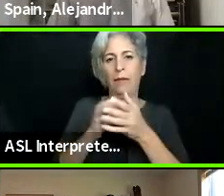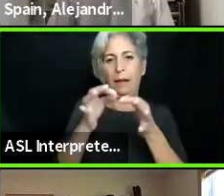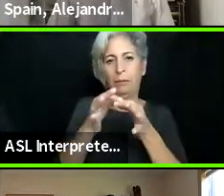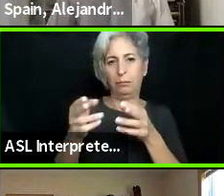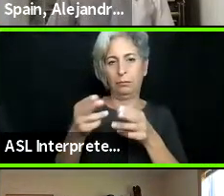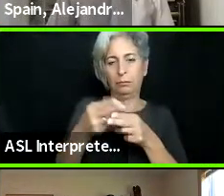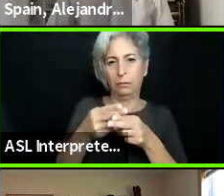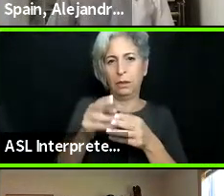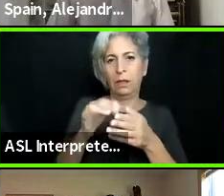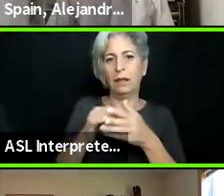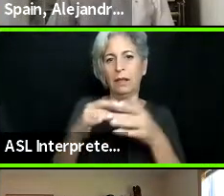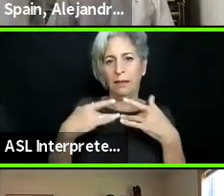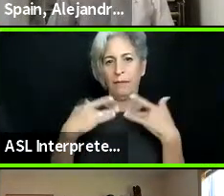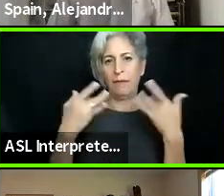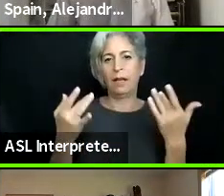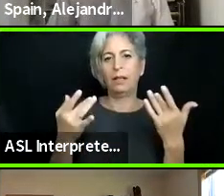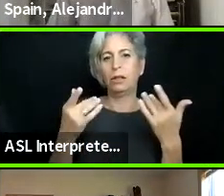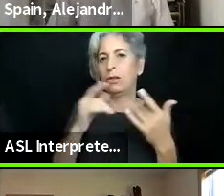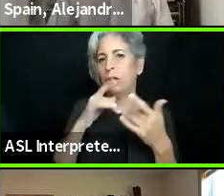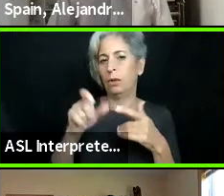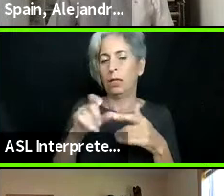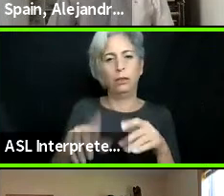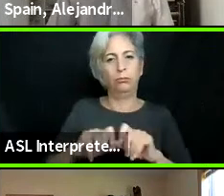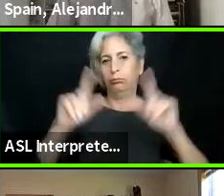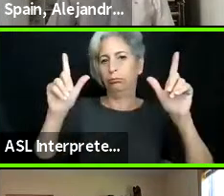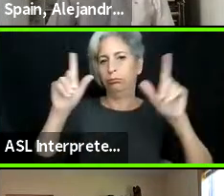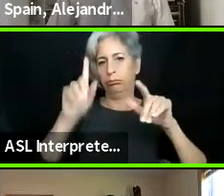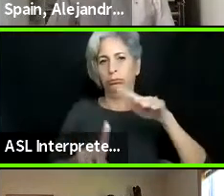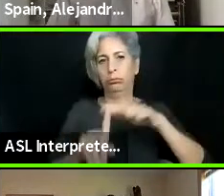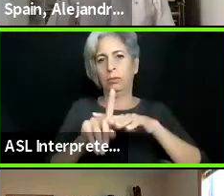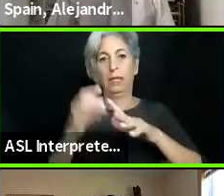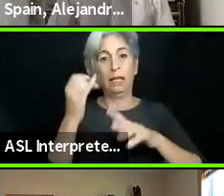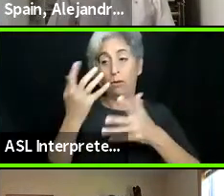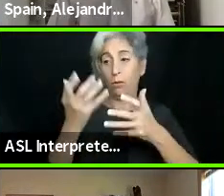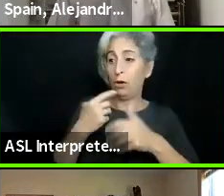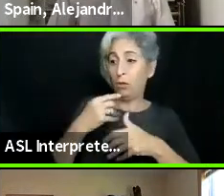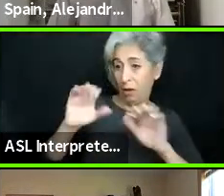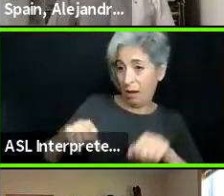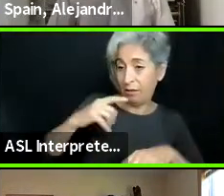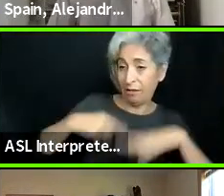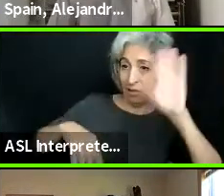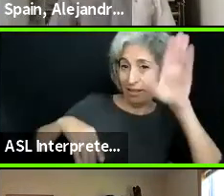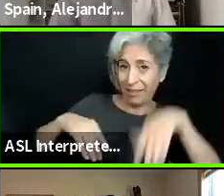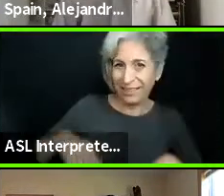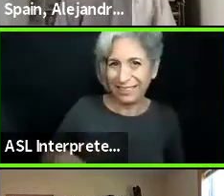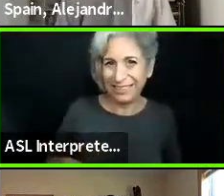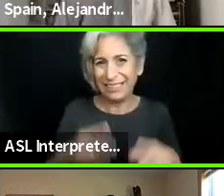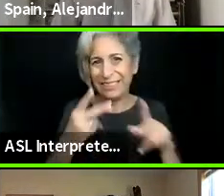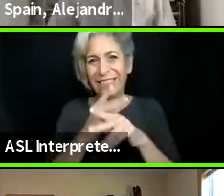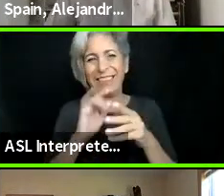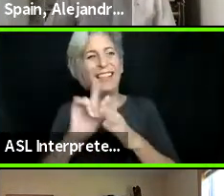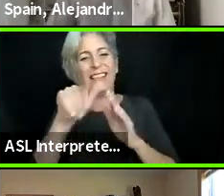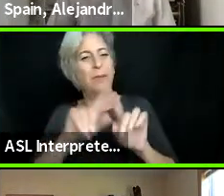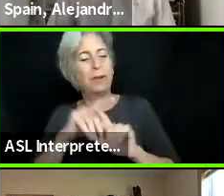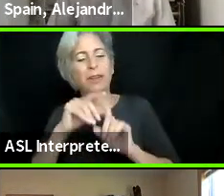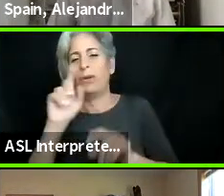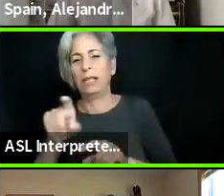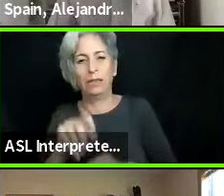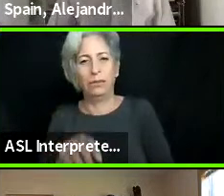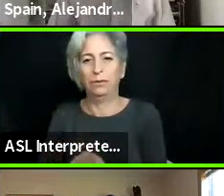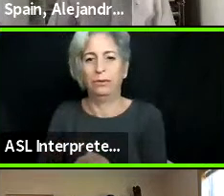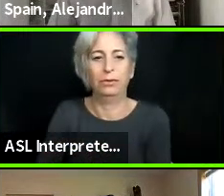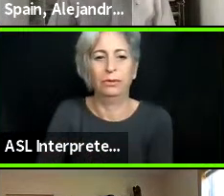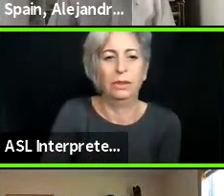this event, you don't need to come on unless you just want to, then you can kind of, we'll figure that out. Yeah,